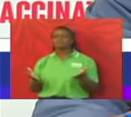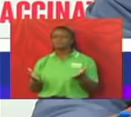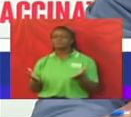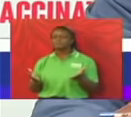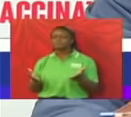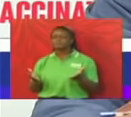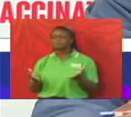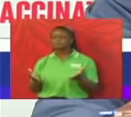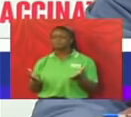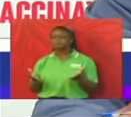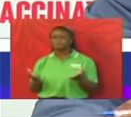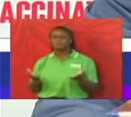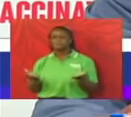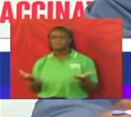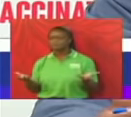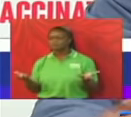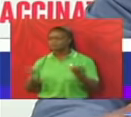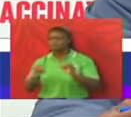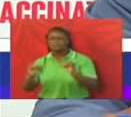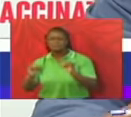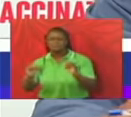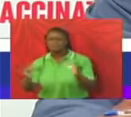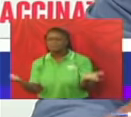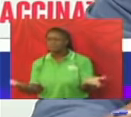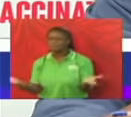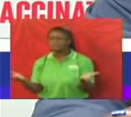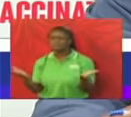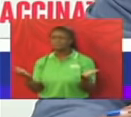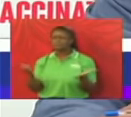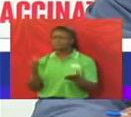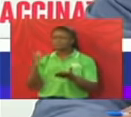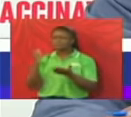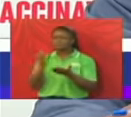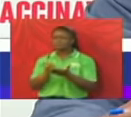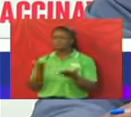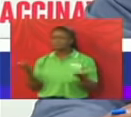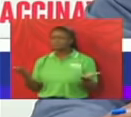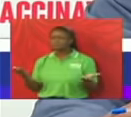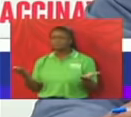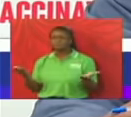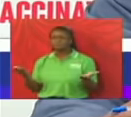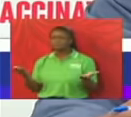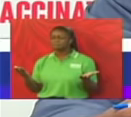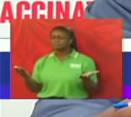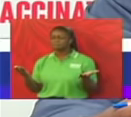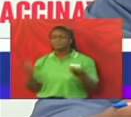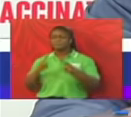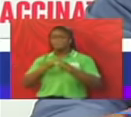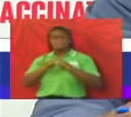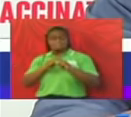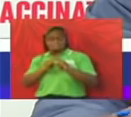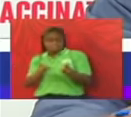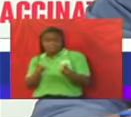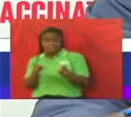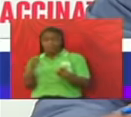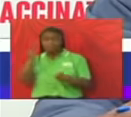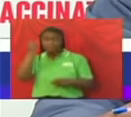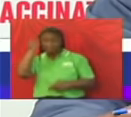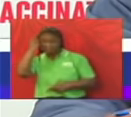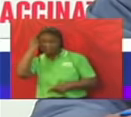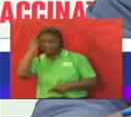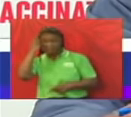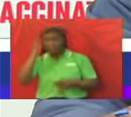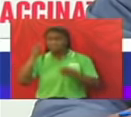has been characterized. Now, be aware that the ministry's rollout of